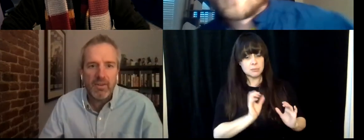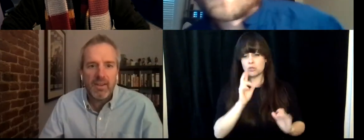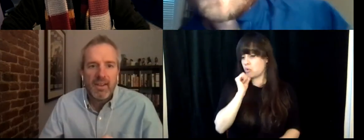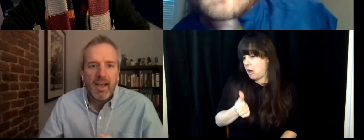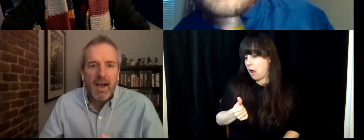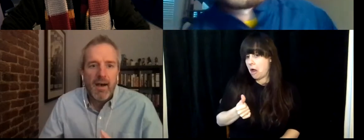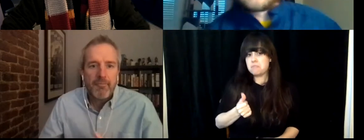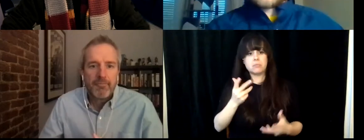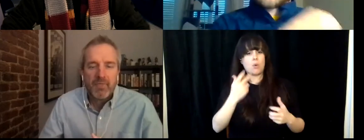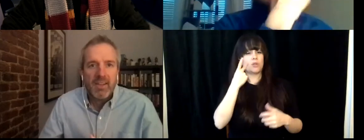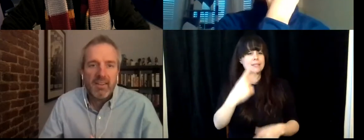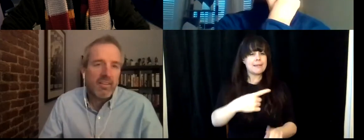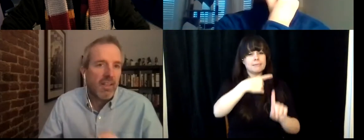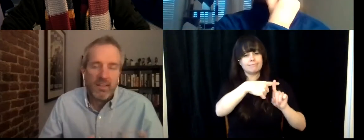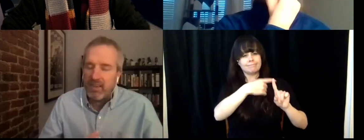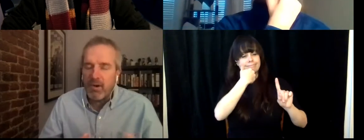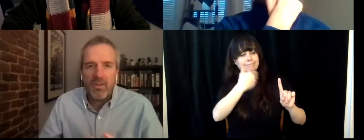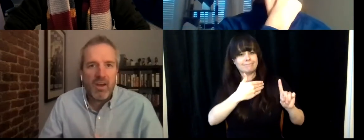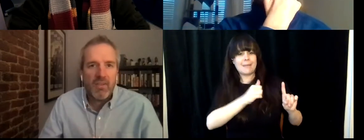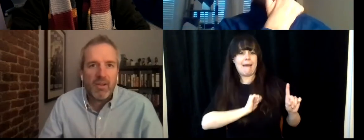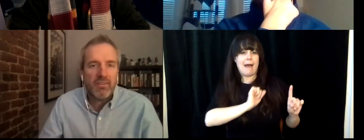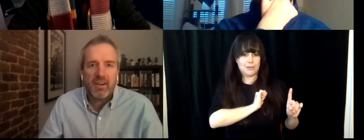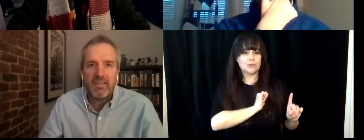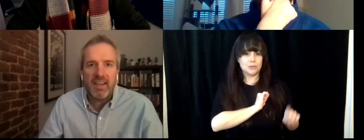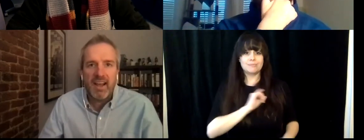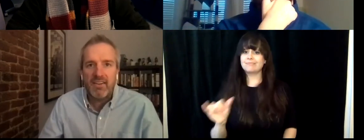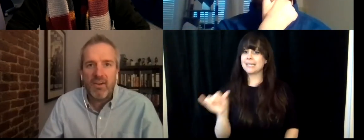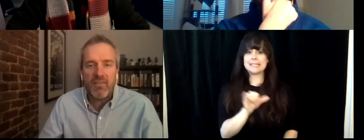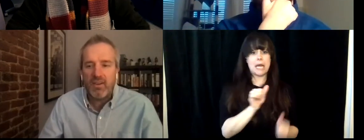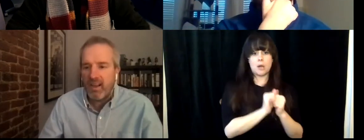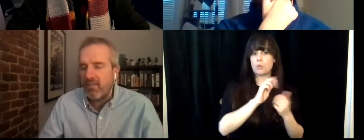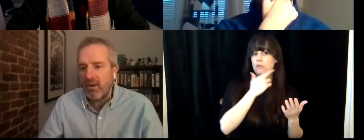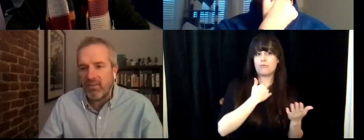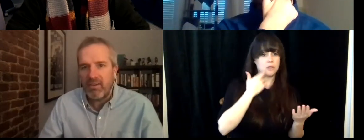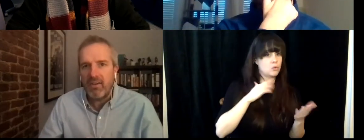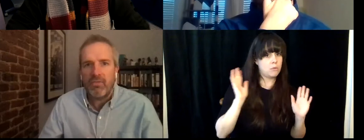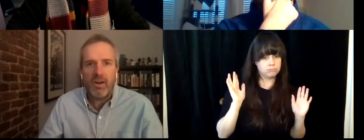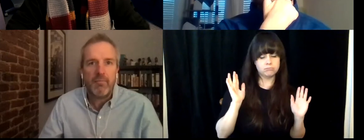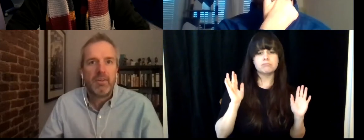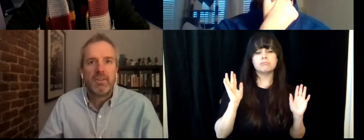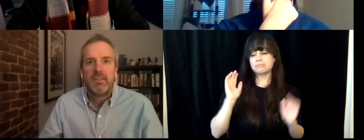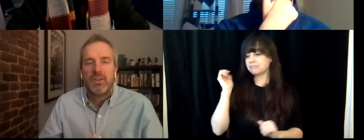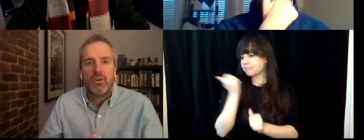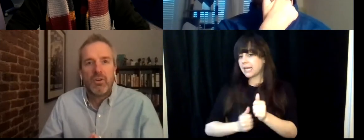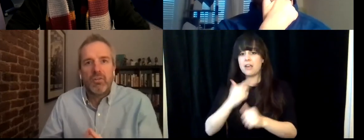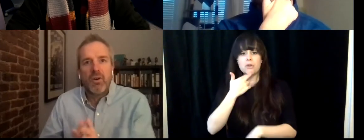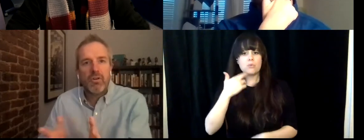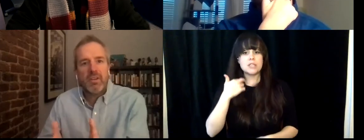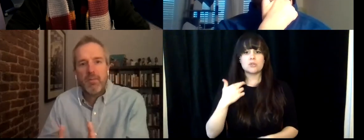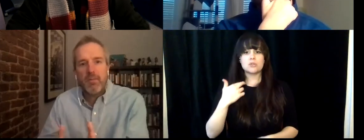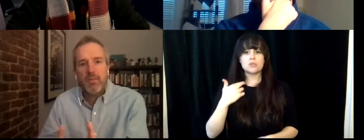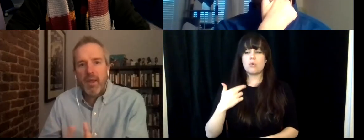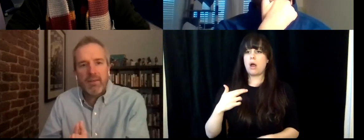attitude. And same on the restaurant side, every restaurant from your